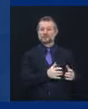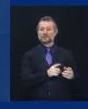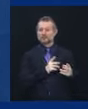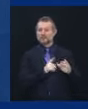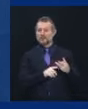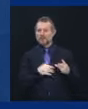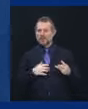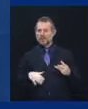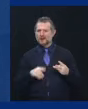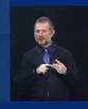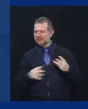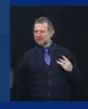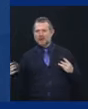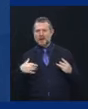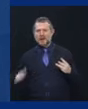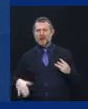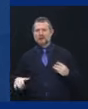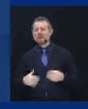I'm 63.